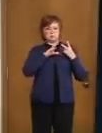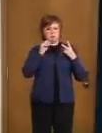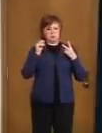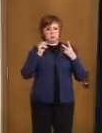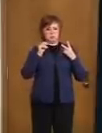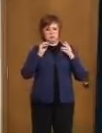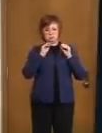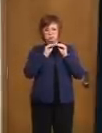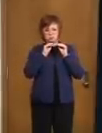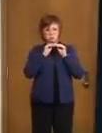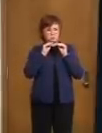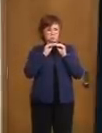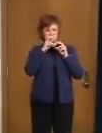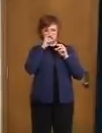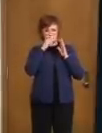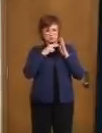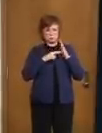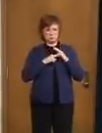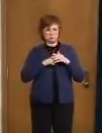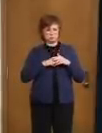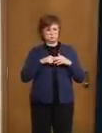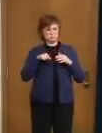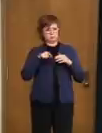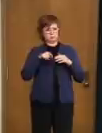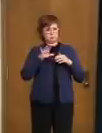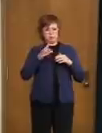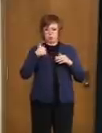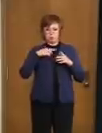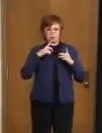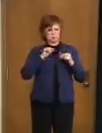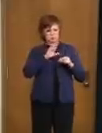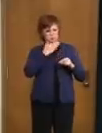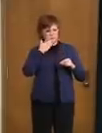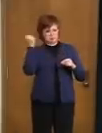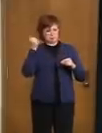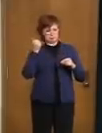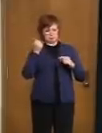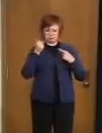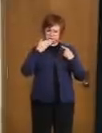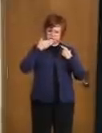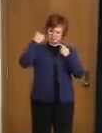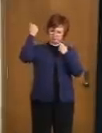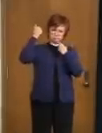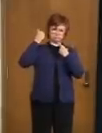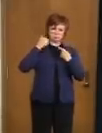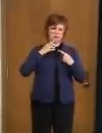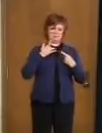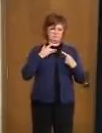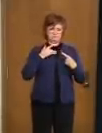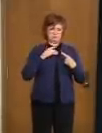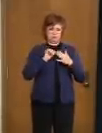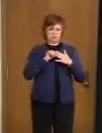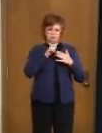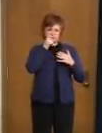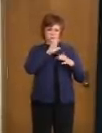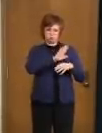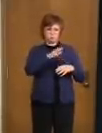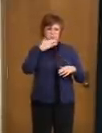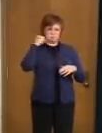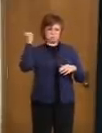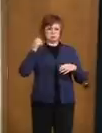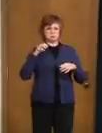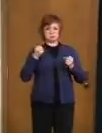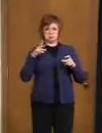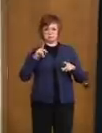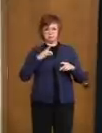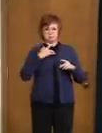to be fined heavily is really doing all you can? Because I don't think there's a lot of people seeing it out there